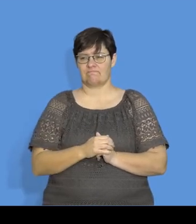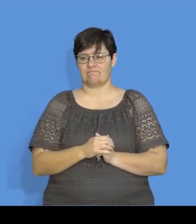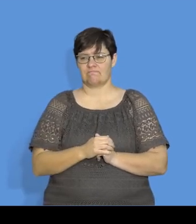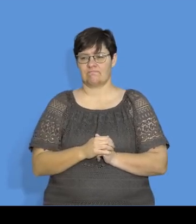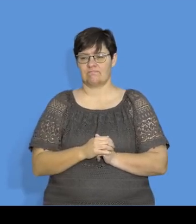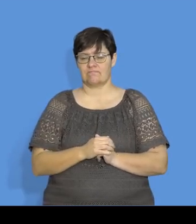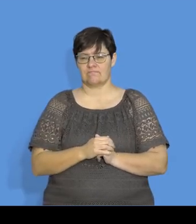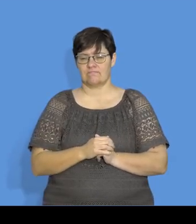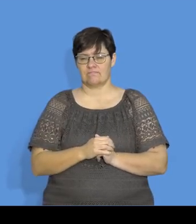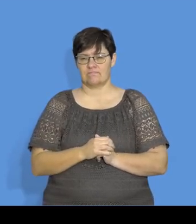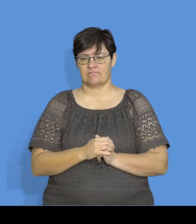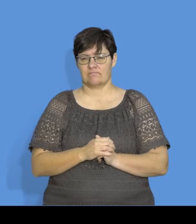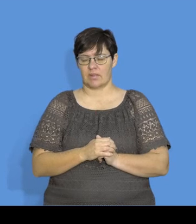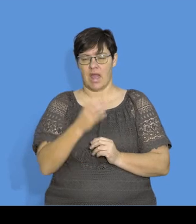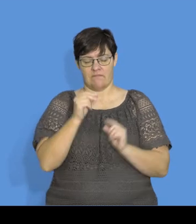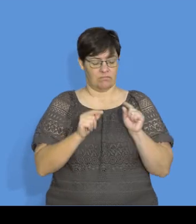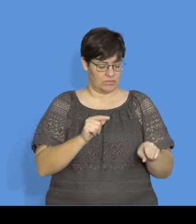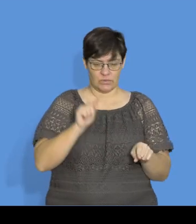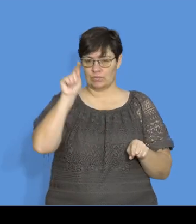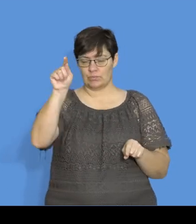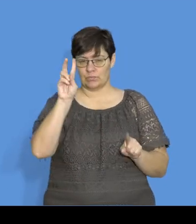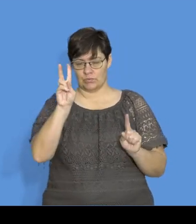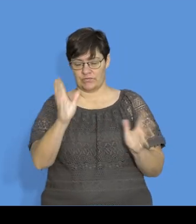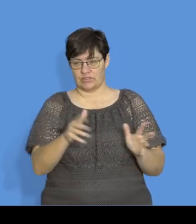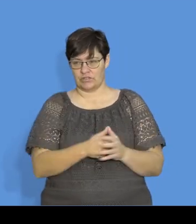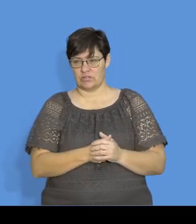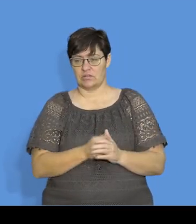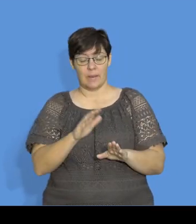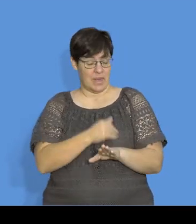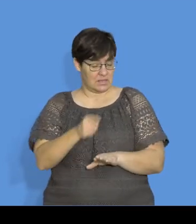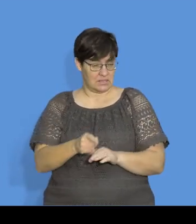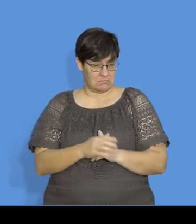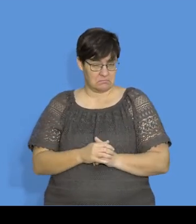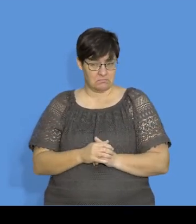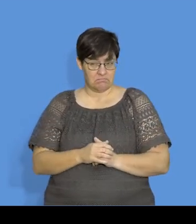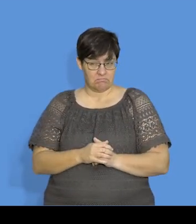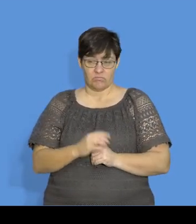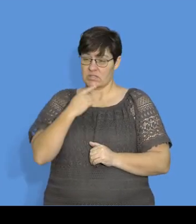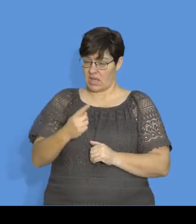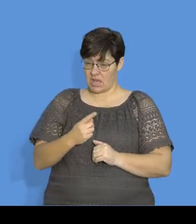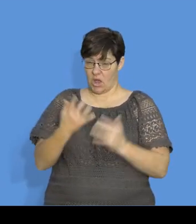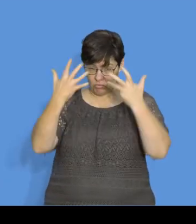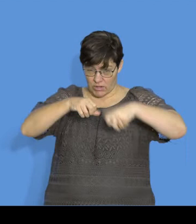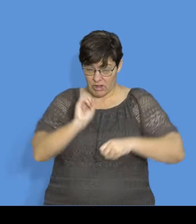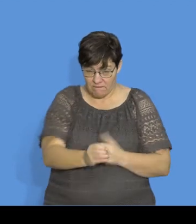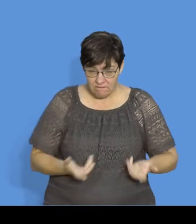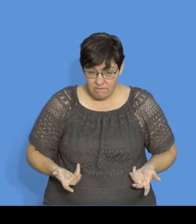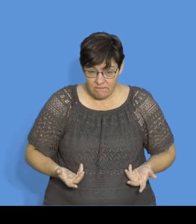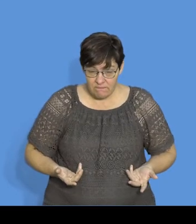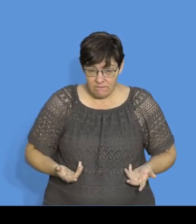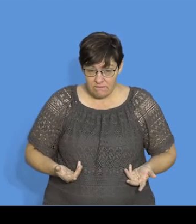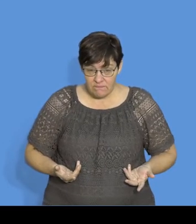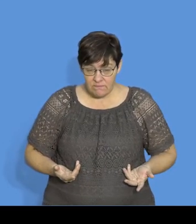there. Okay? So we already have 2 points. Based on this, can I say, is there a correlation?